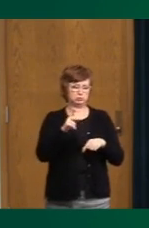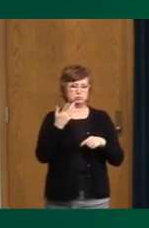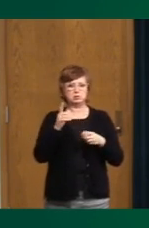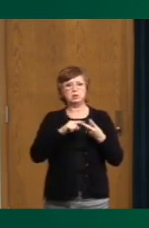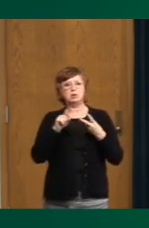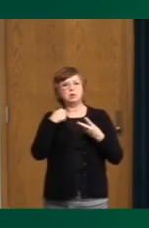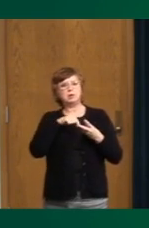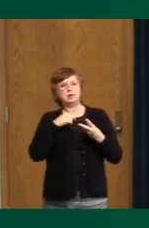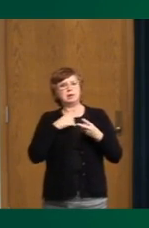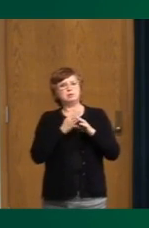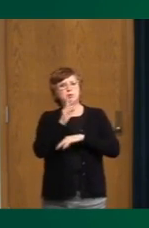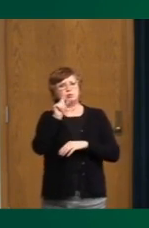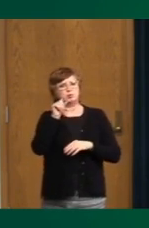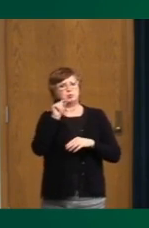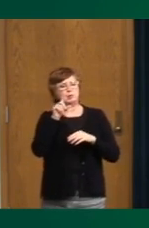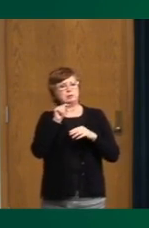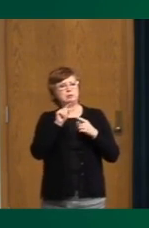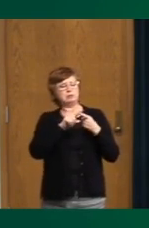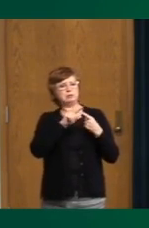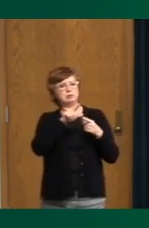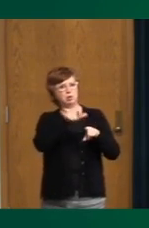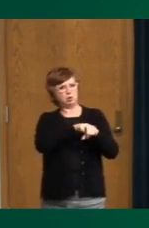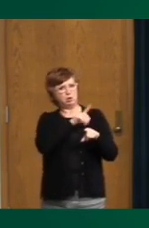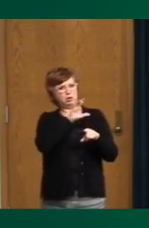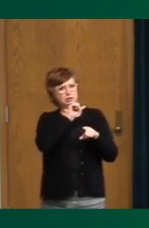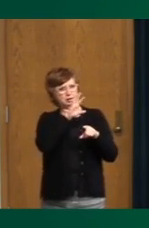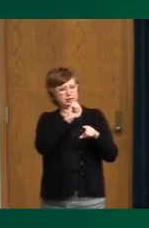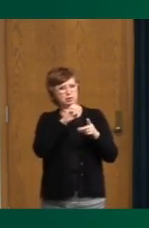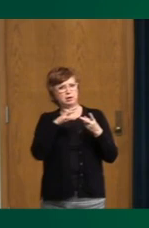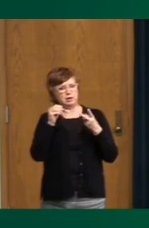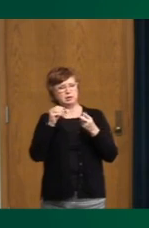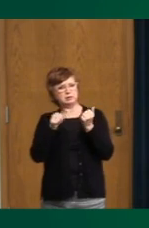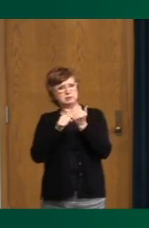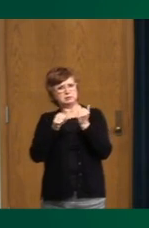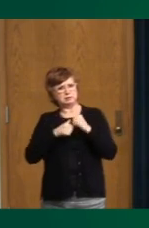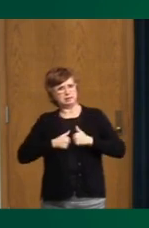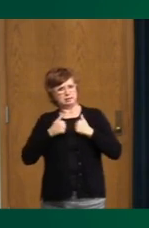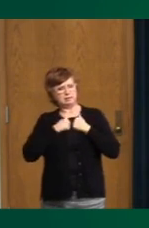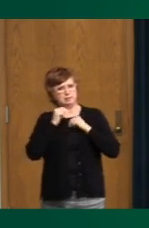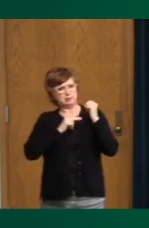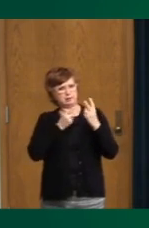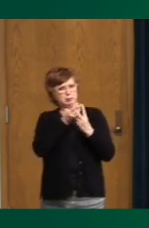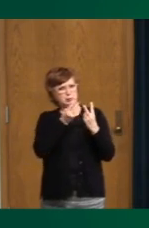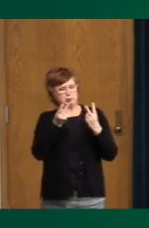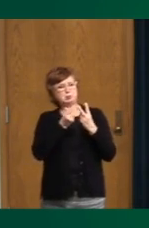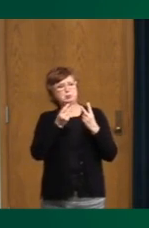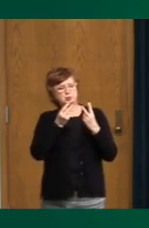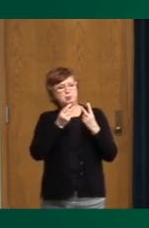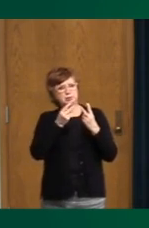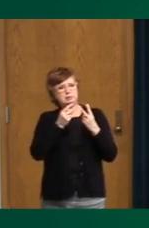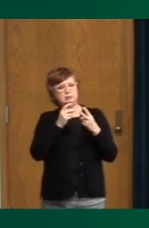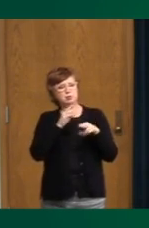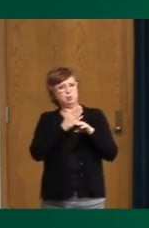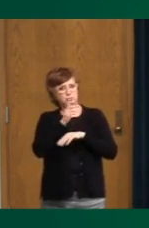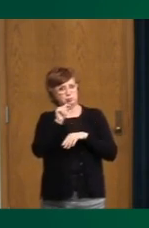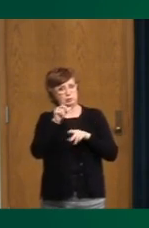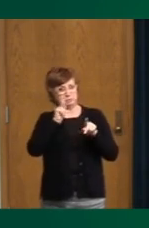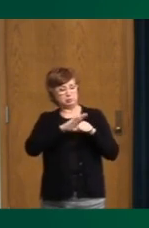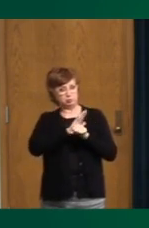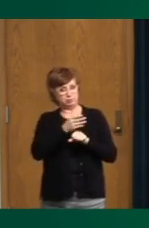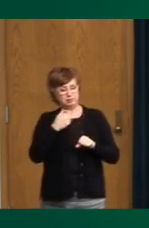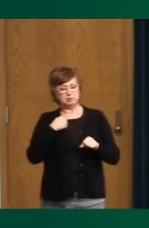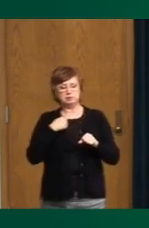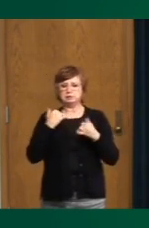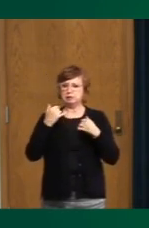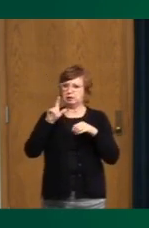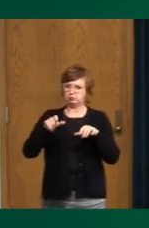and assisted living facilities, we need to take action. Action to ensure that as we near this Christmas season that we are able to move that